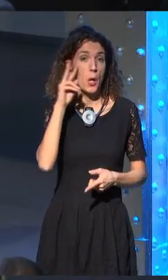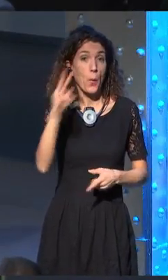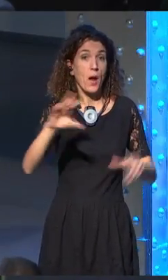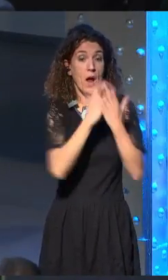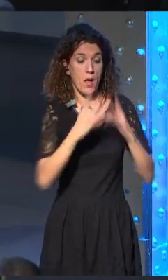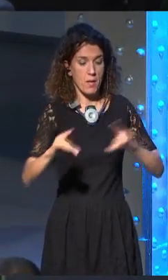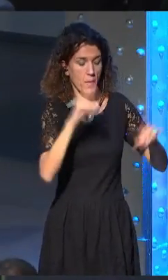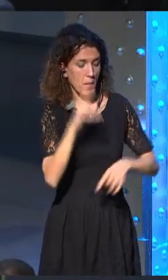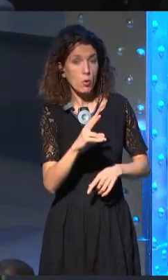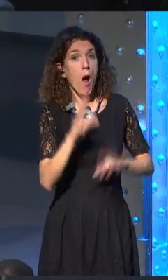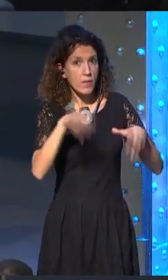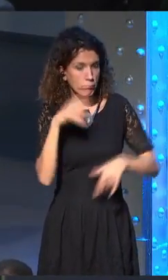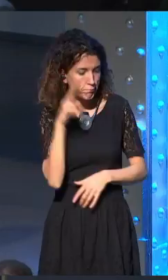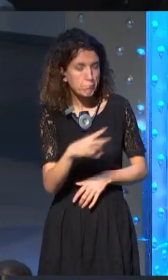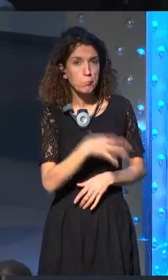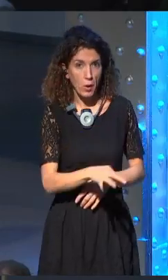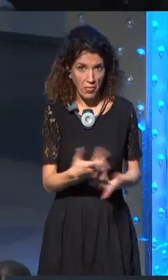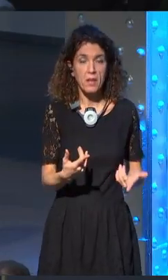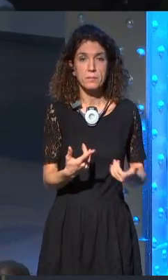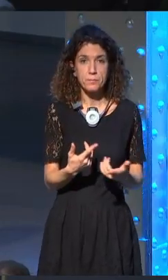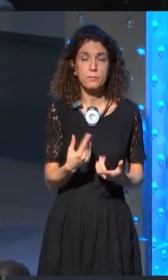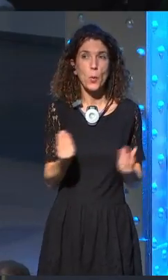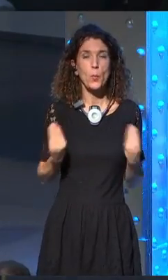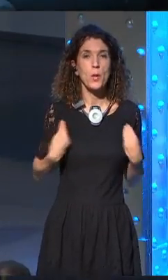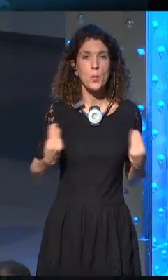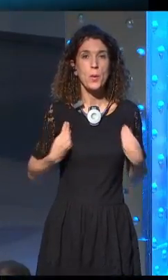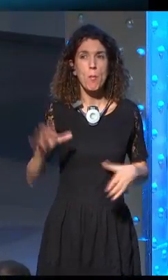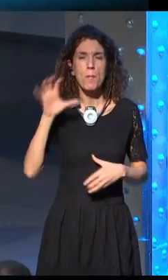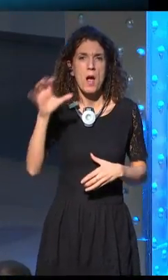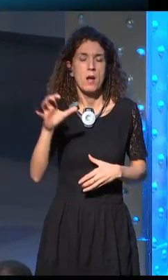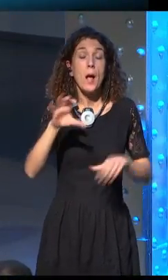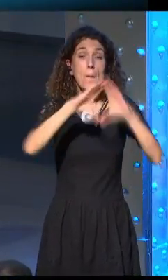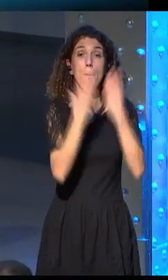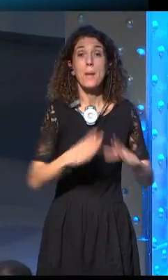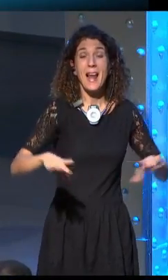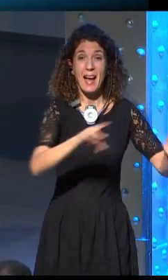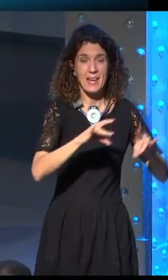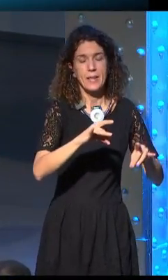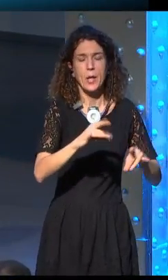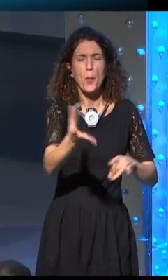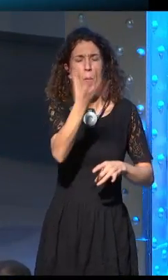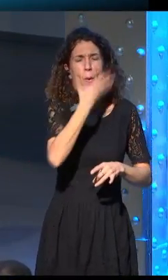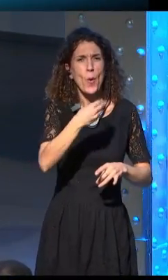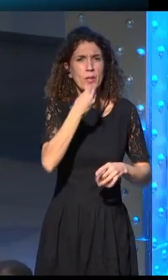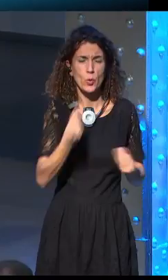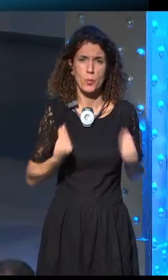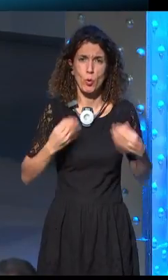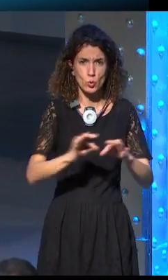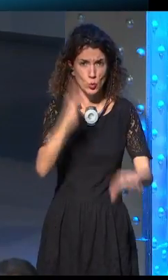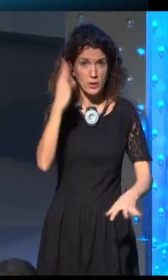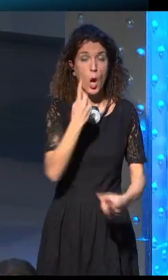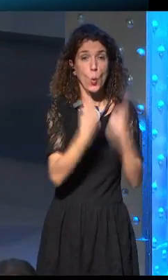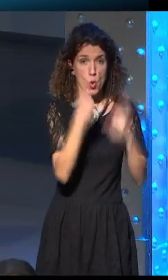So, we live on an incredibly beautiful planet, yet we definitely have some issues to deal